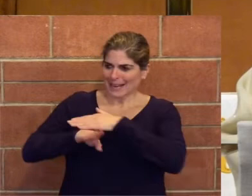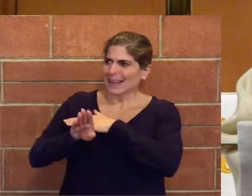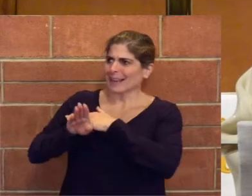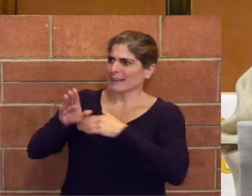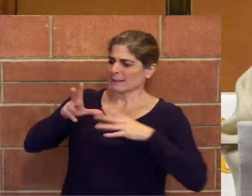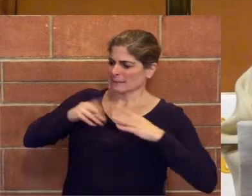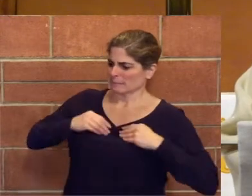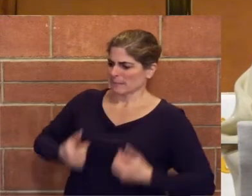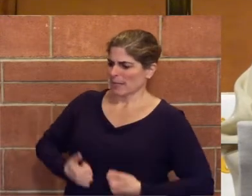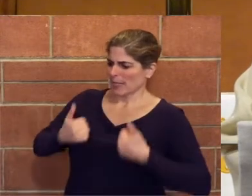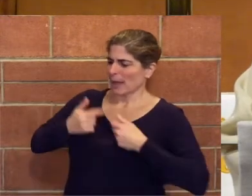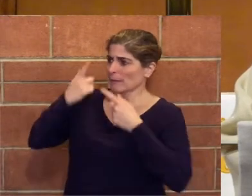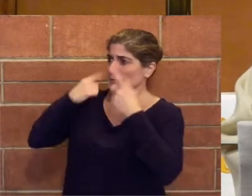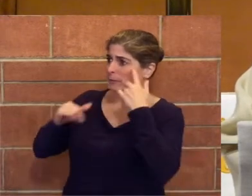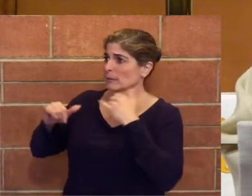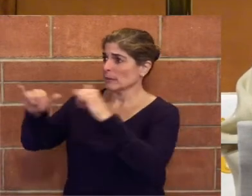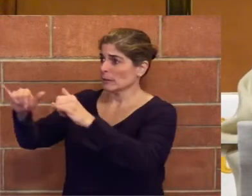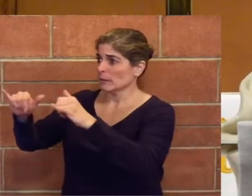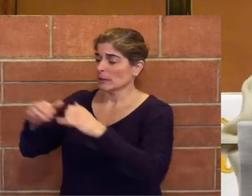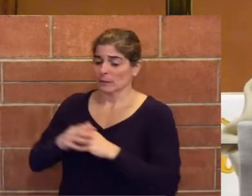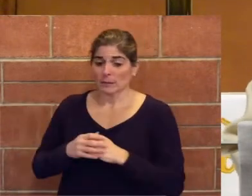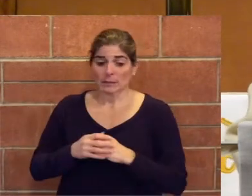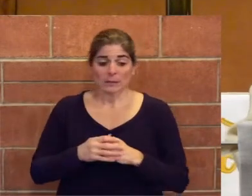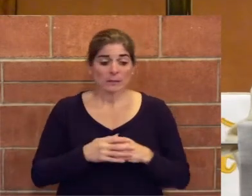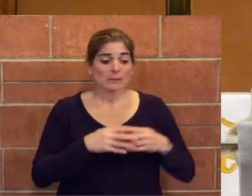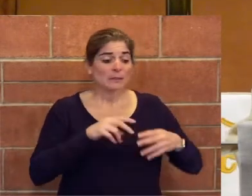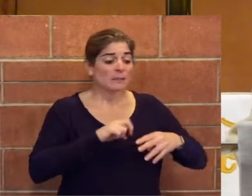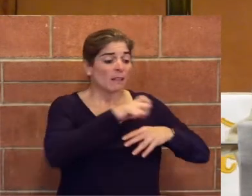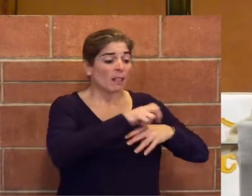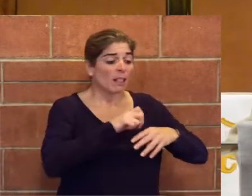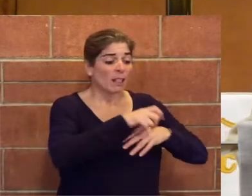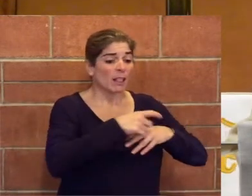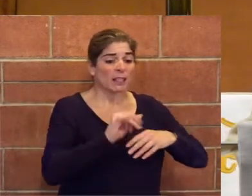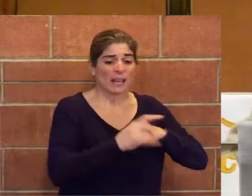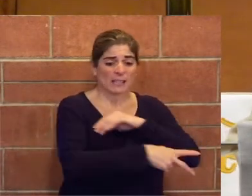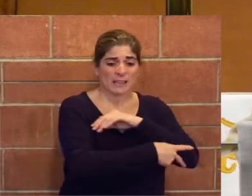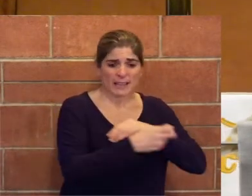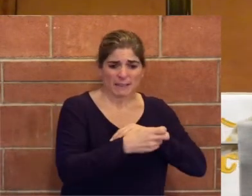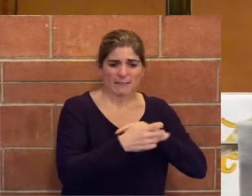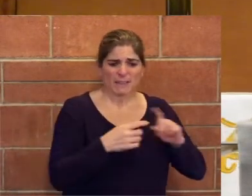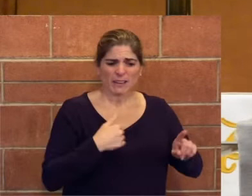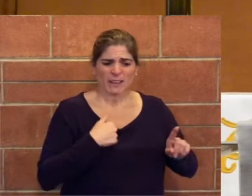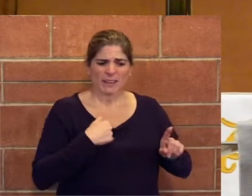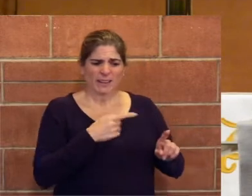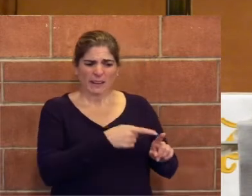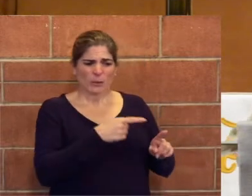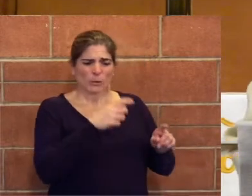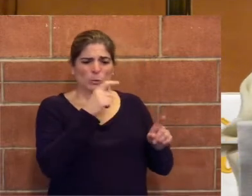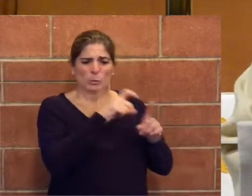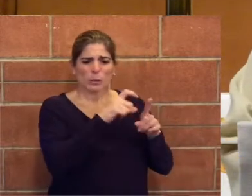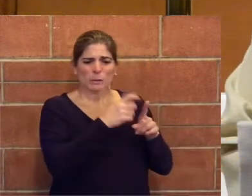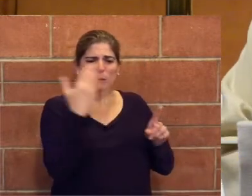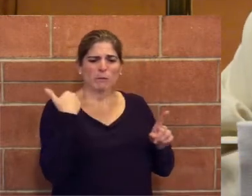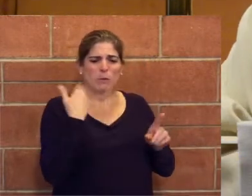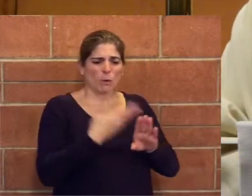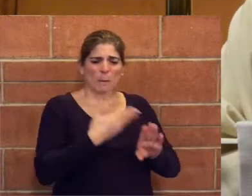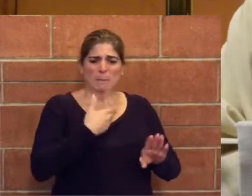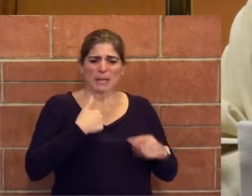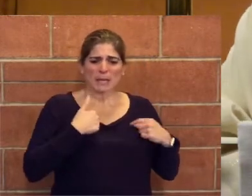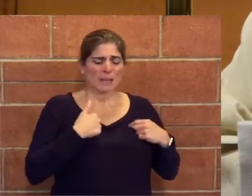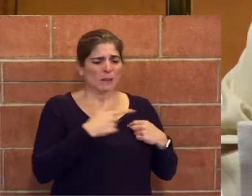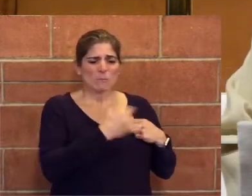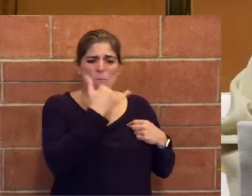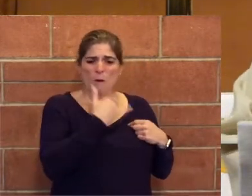are thieves and bandits, but the sheep did not listen to them. I am the gate.